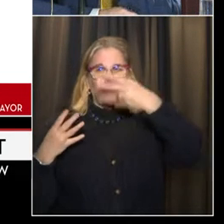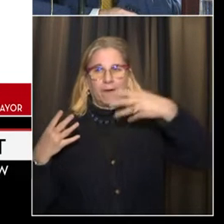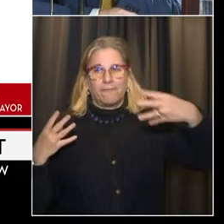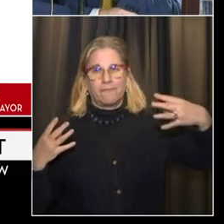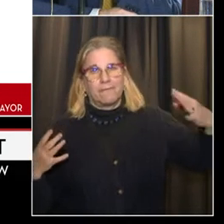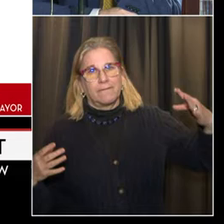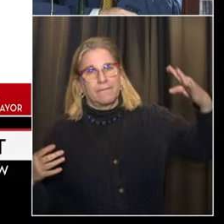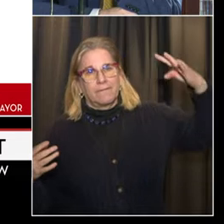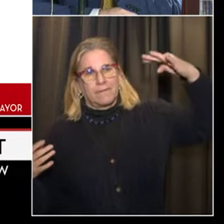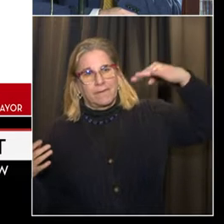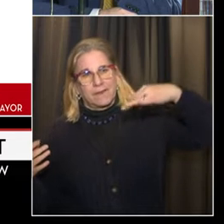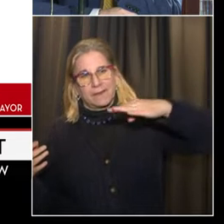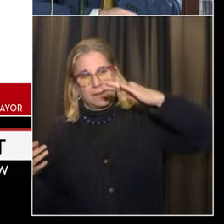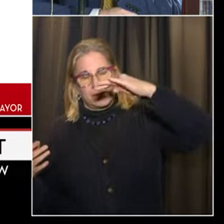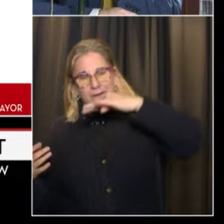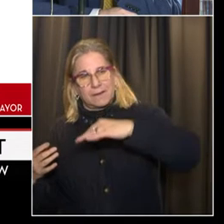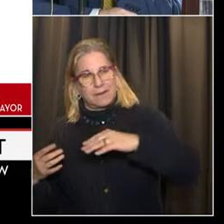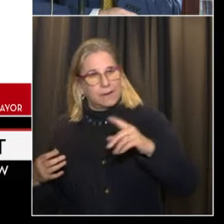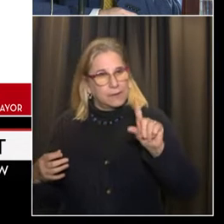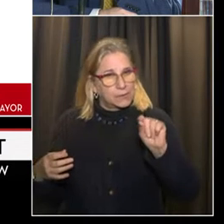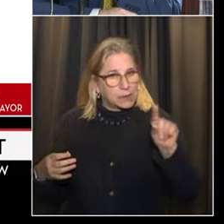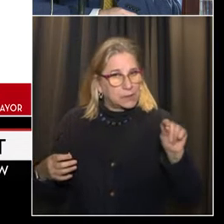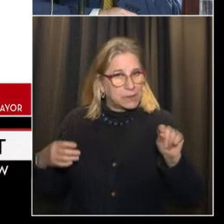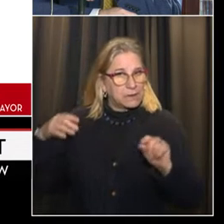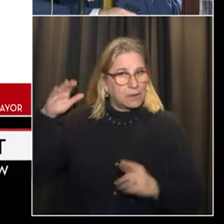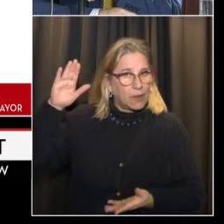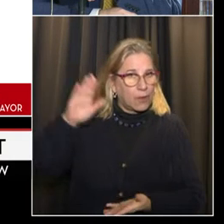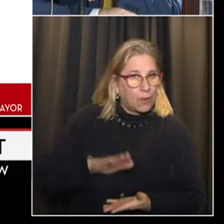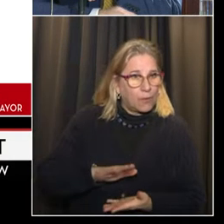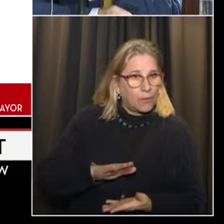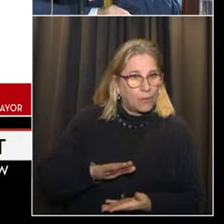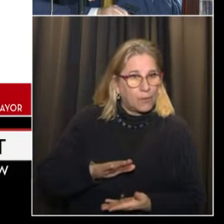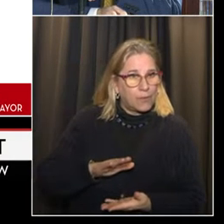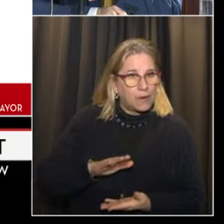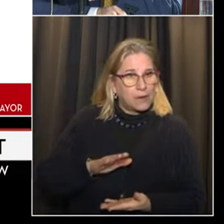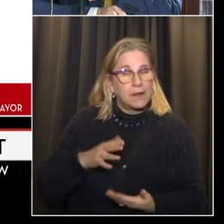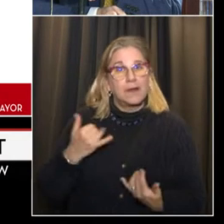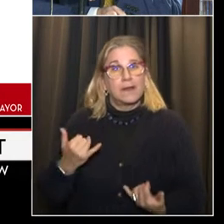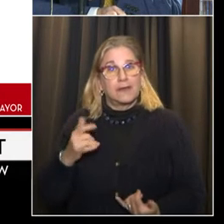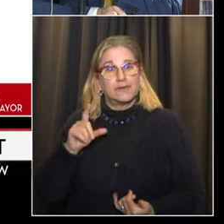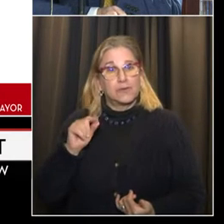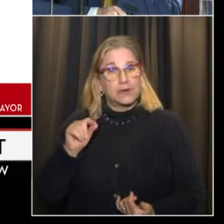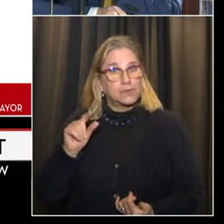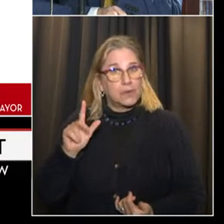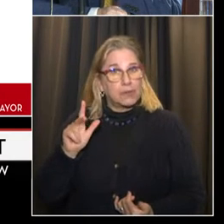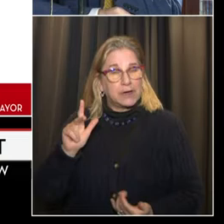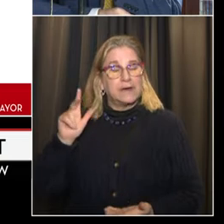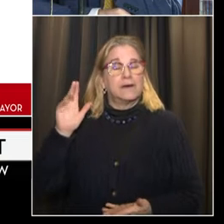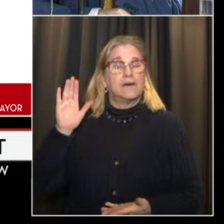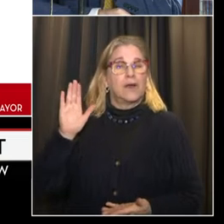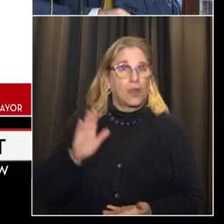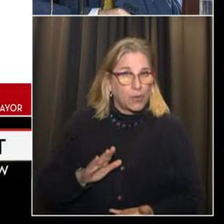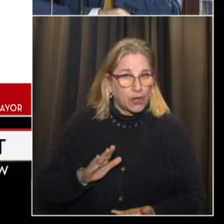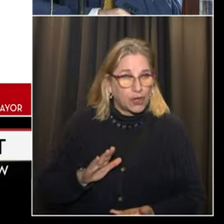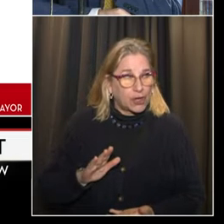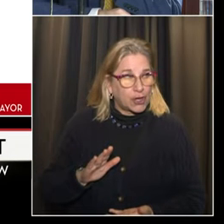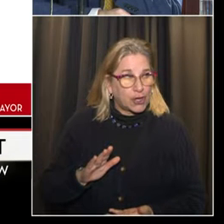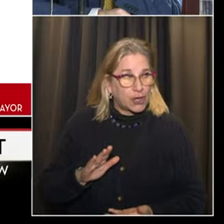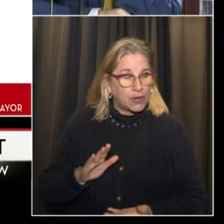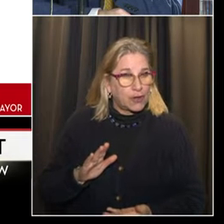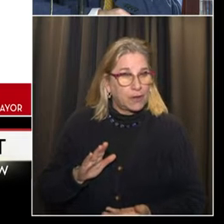2023, a number we really want to understand more about and understand what can drive it back up. Prosecution rate is the one below